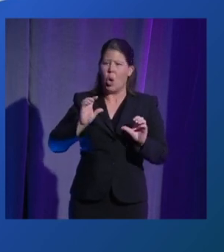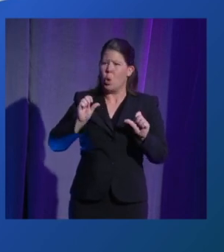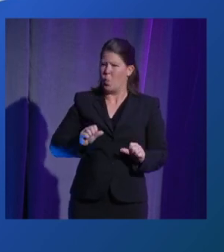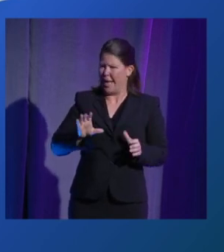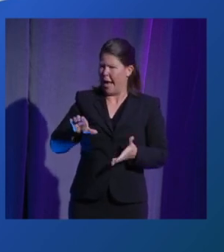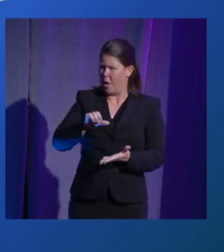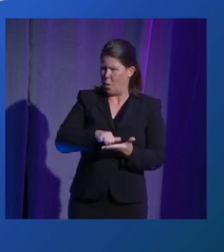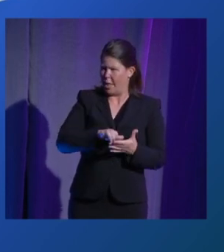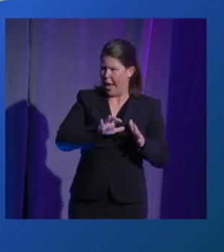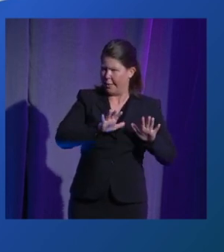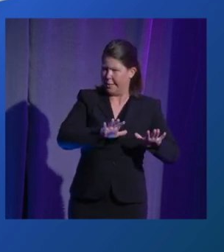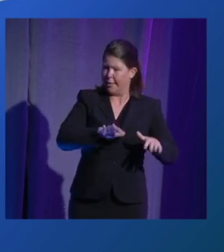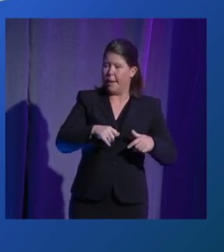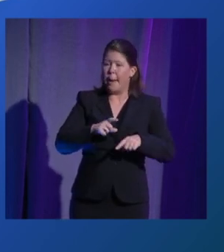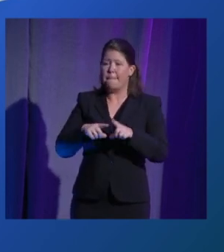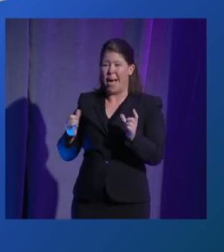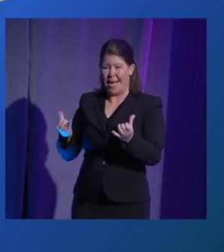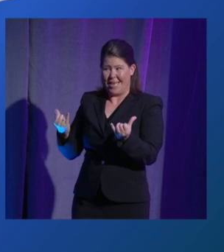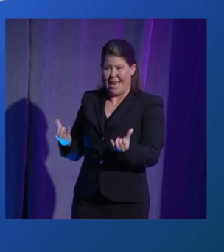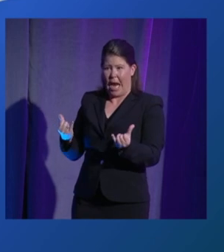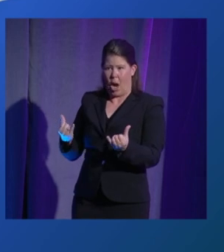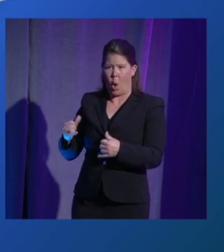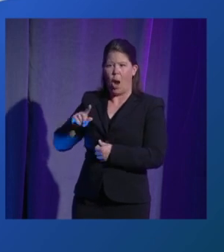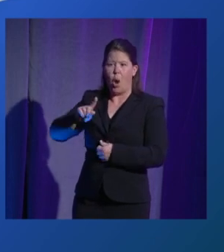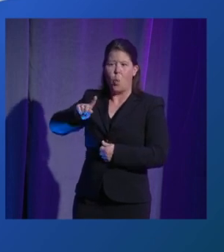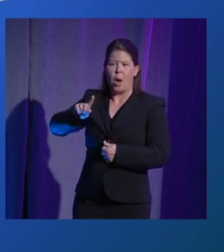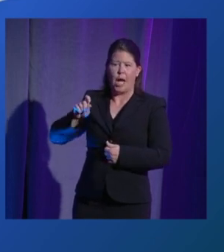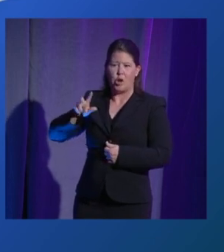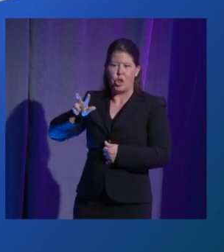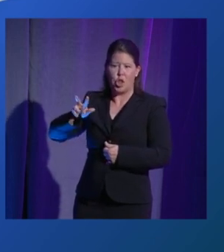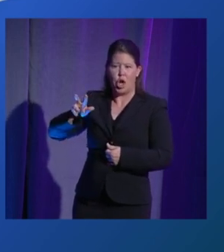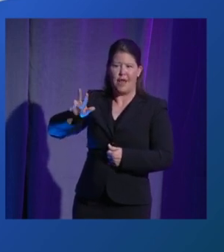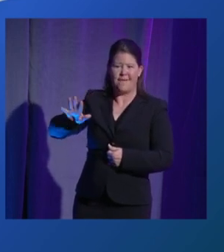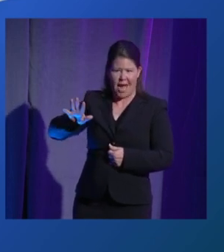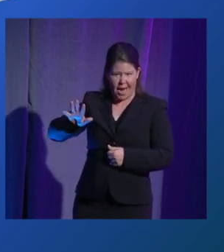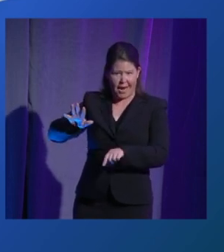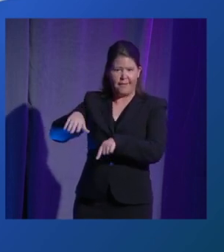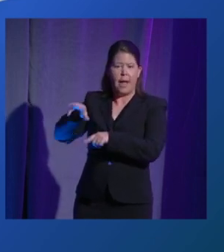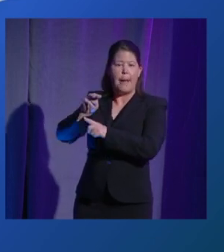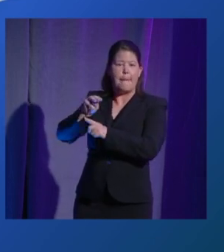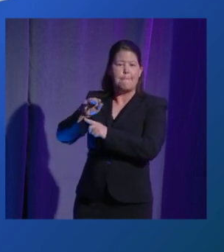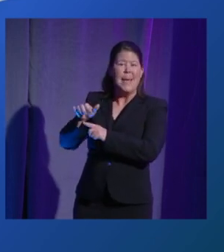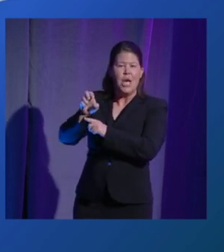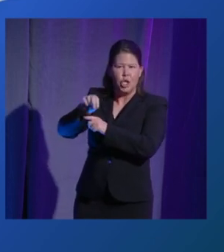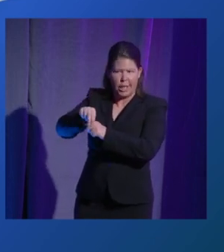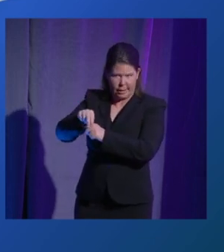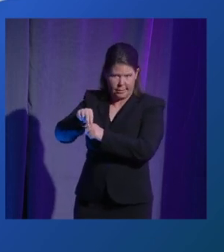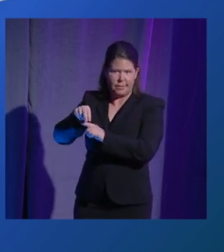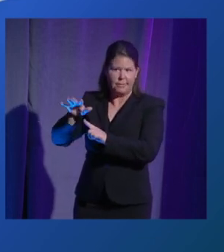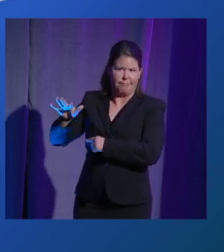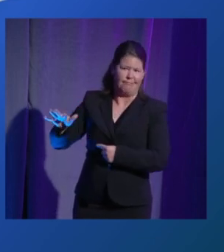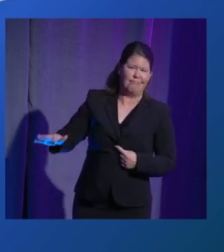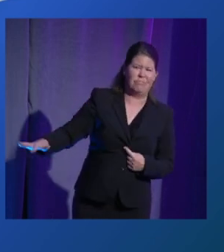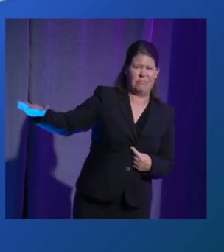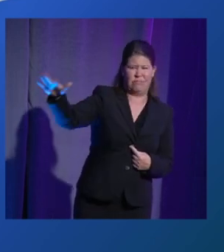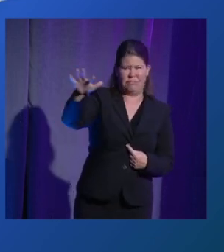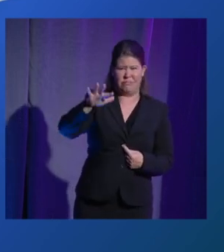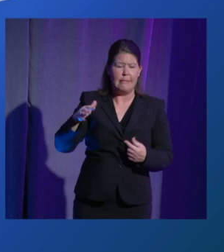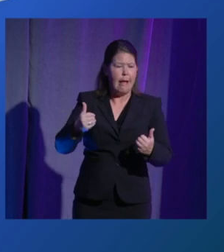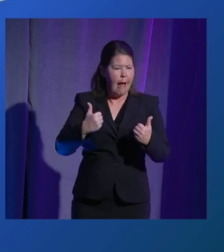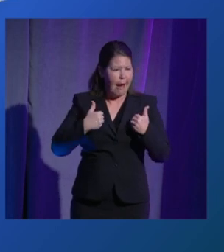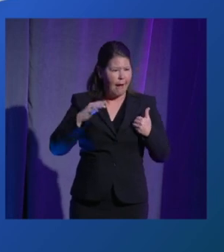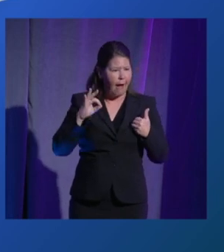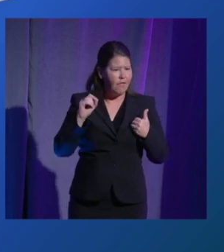125 million buildings across the US and gone beyond just having the the footprints but also attributing the